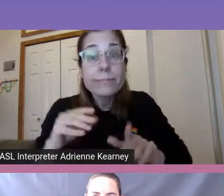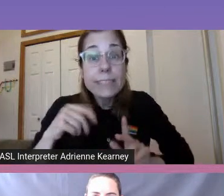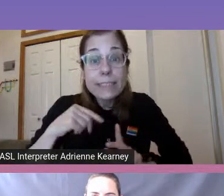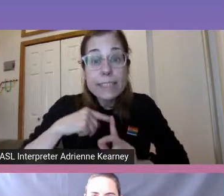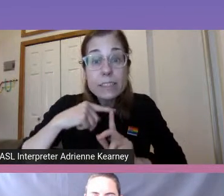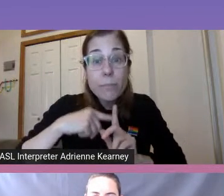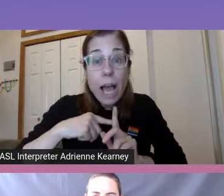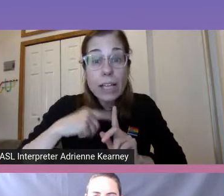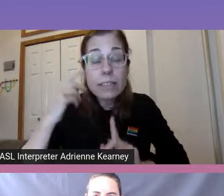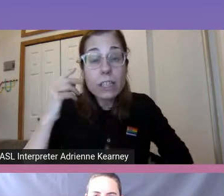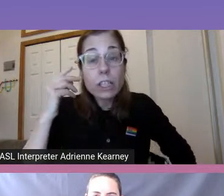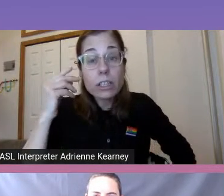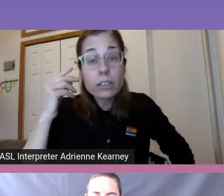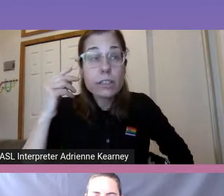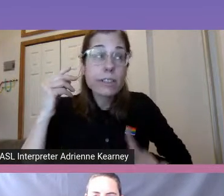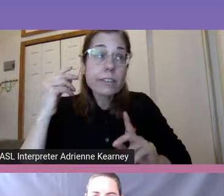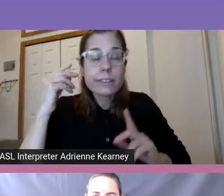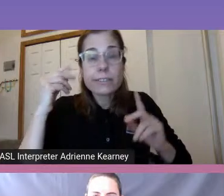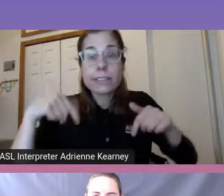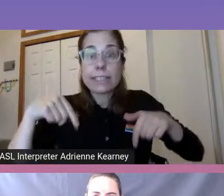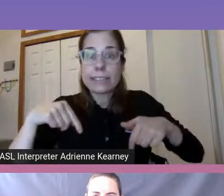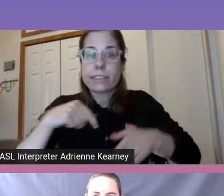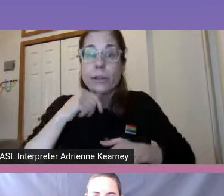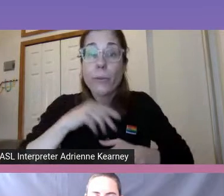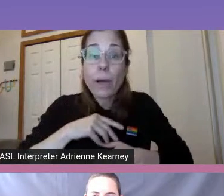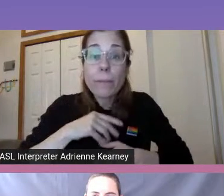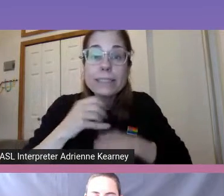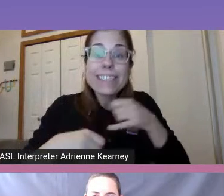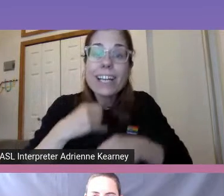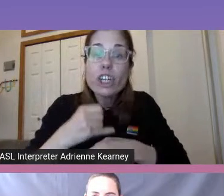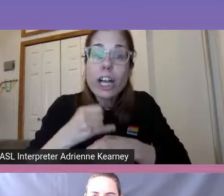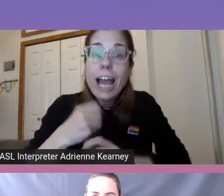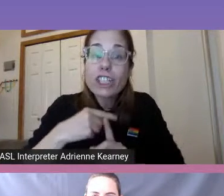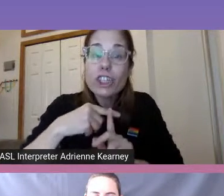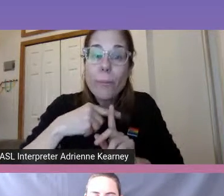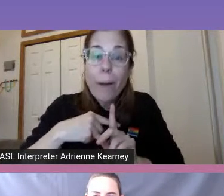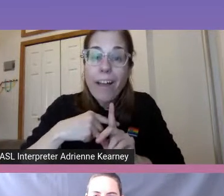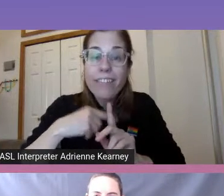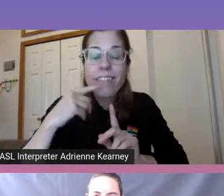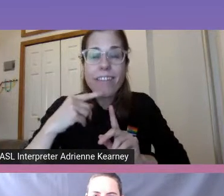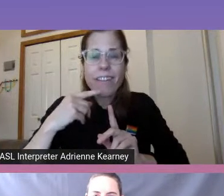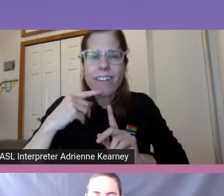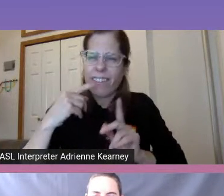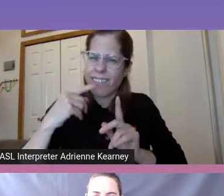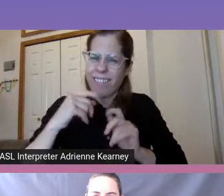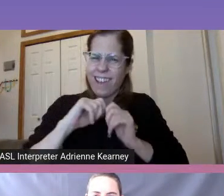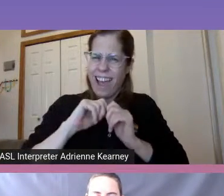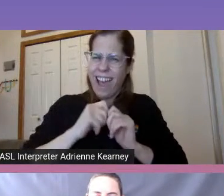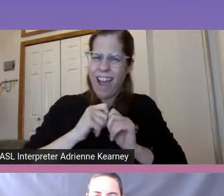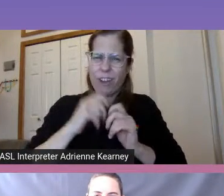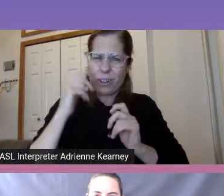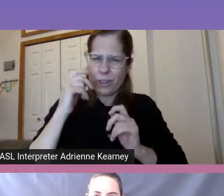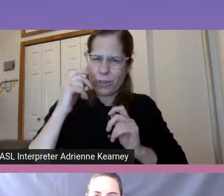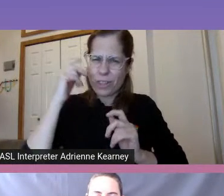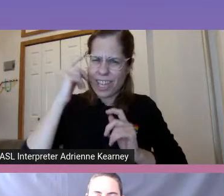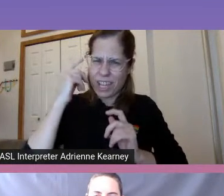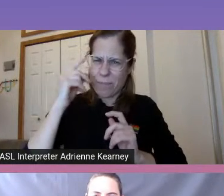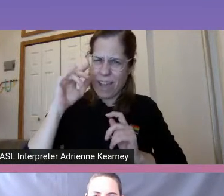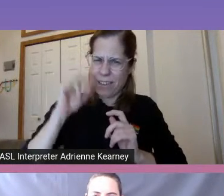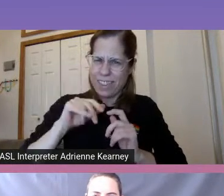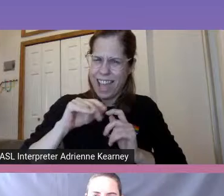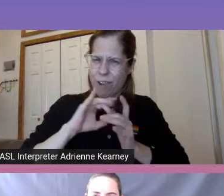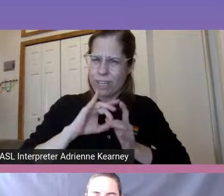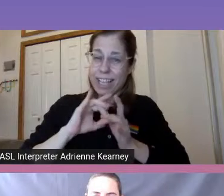you know, Women's International Month, you know, how do we talk about that in relationship to queerness? You know, the history of feminism